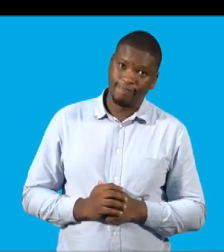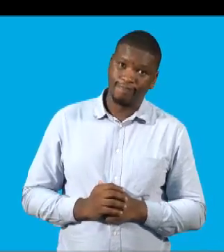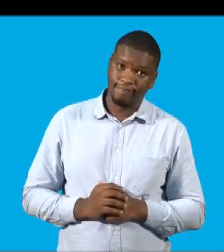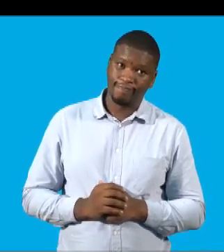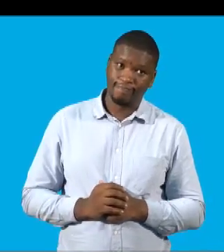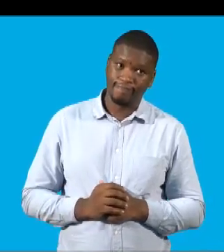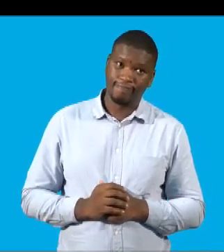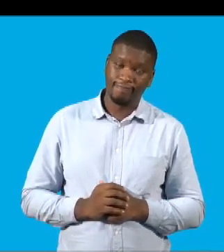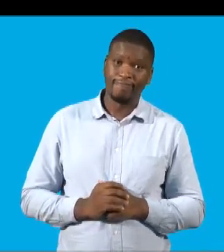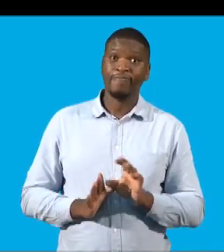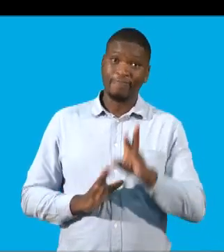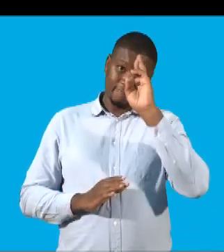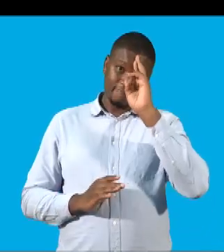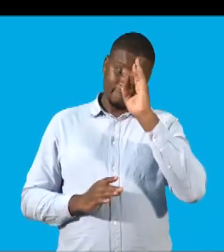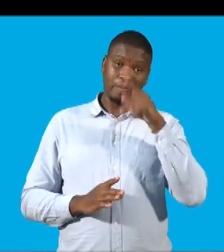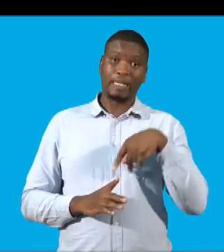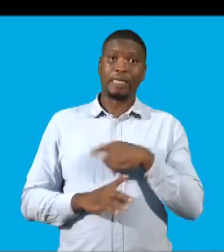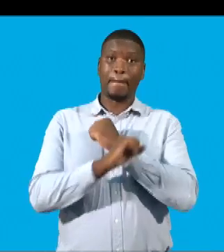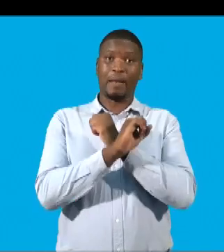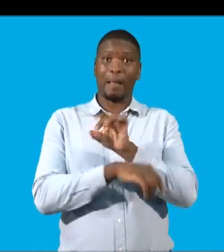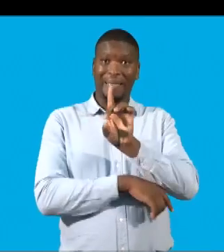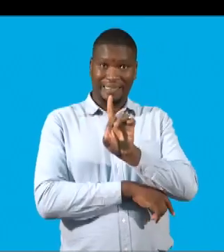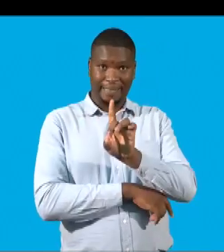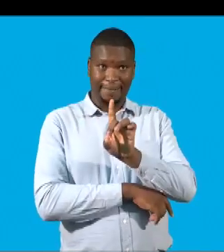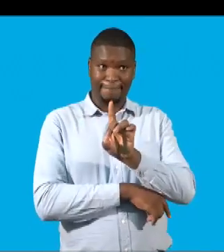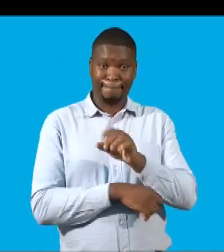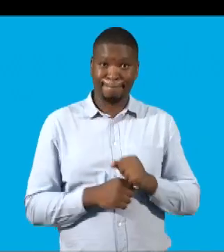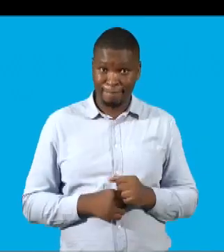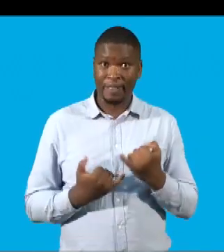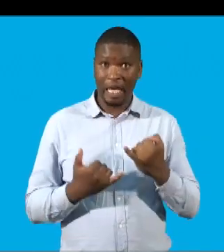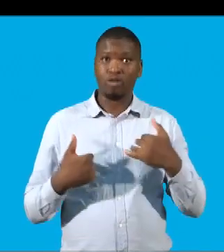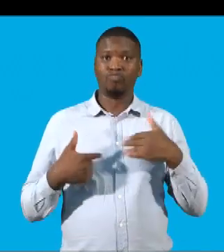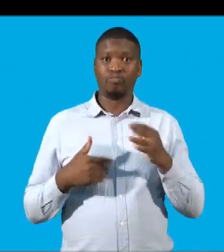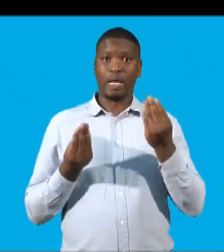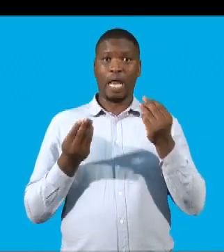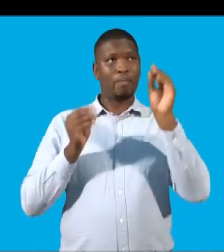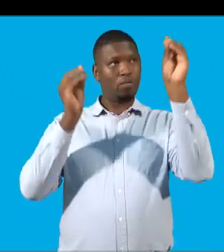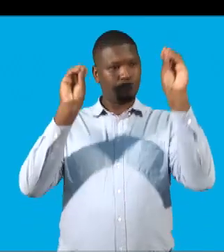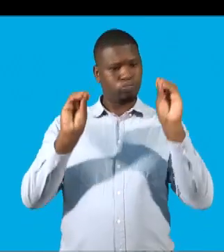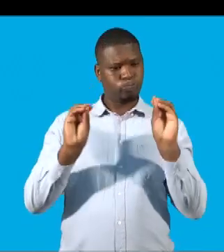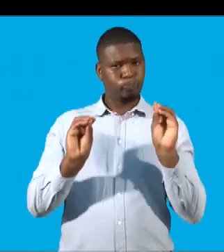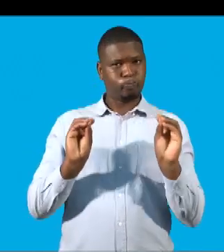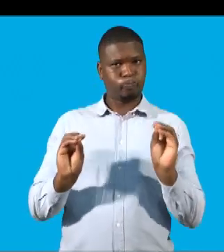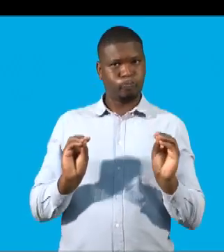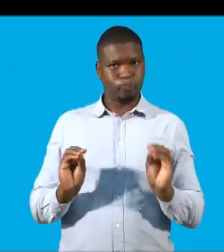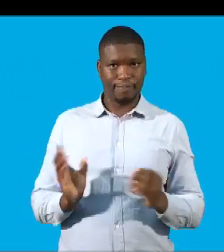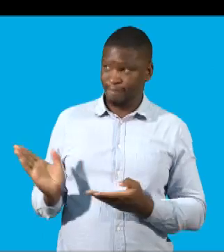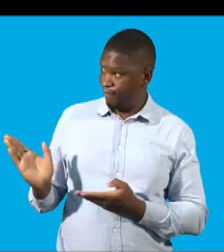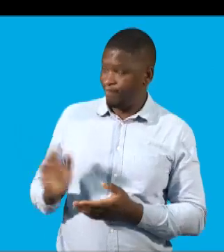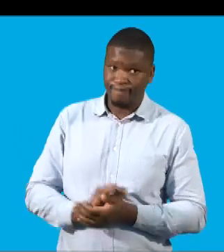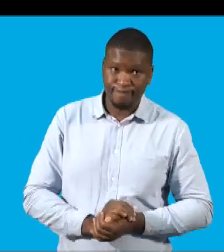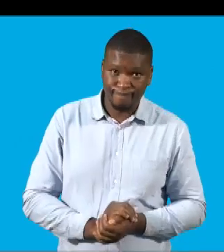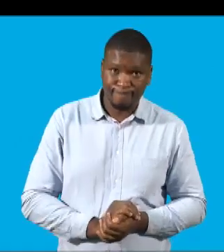close, multiplied by d, and then we close that bracket. We are just going to substitute those values in